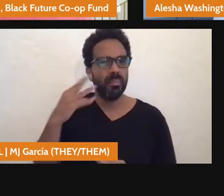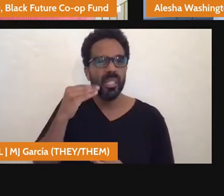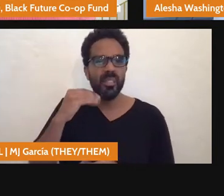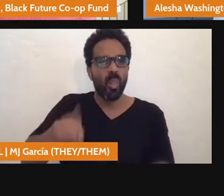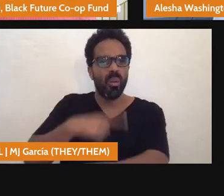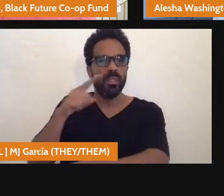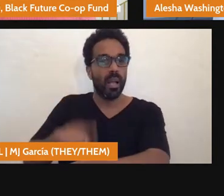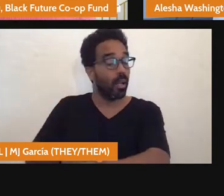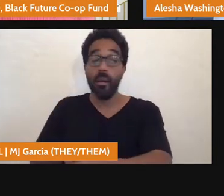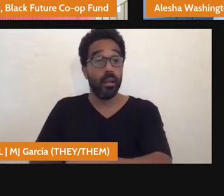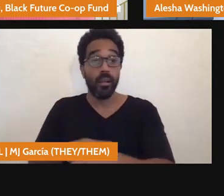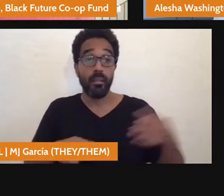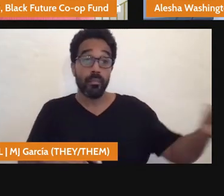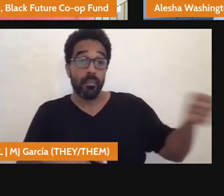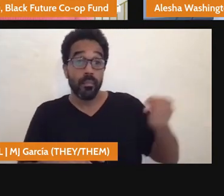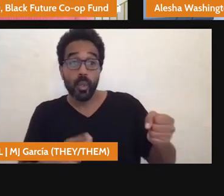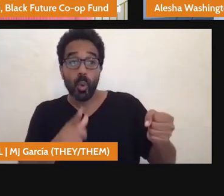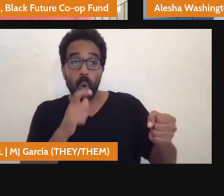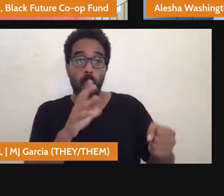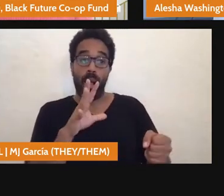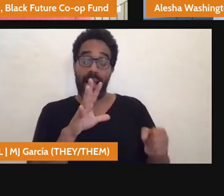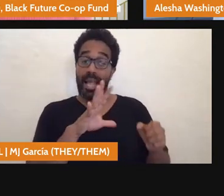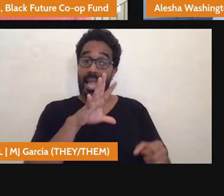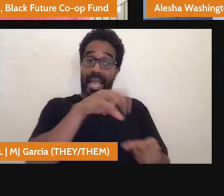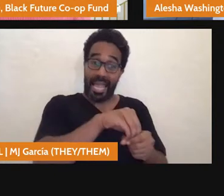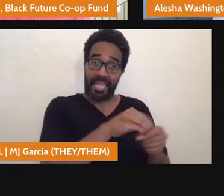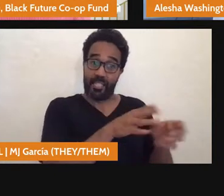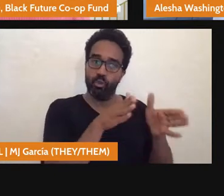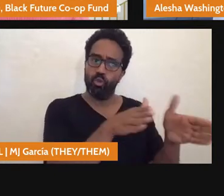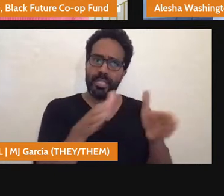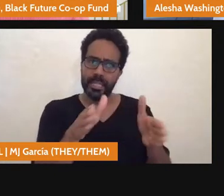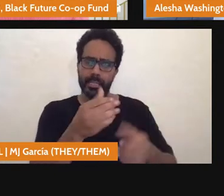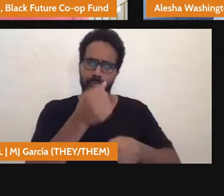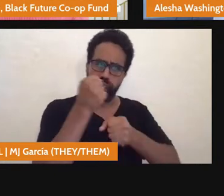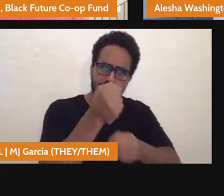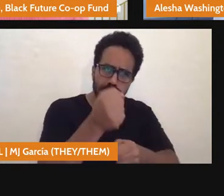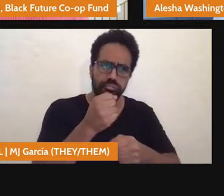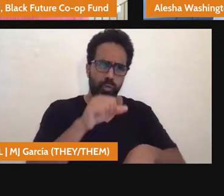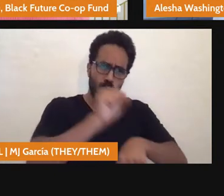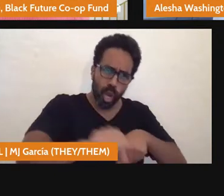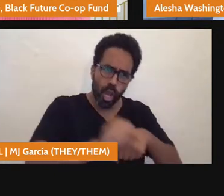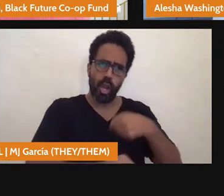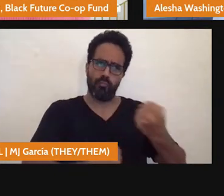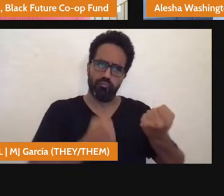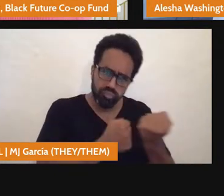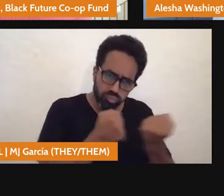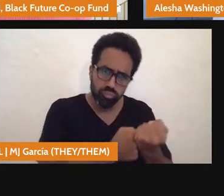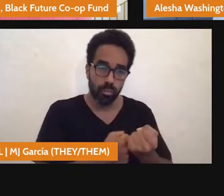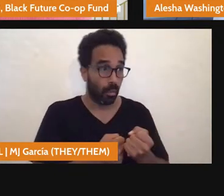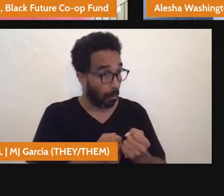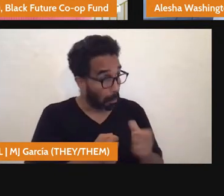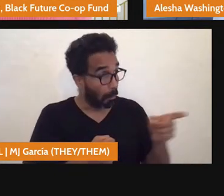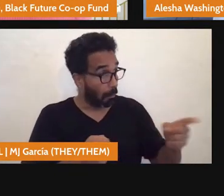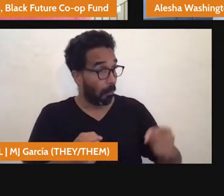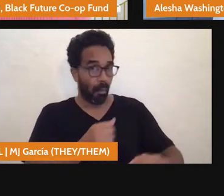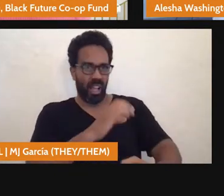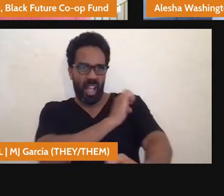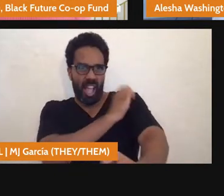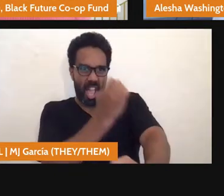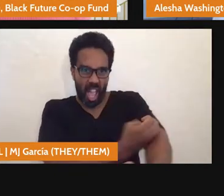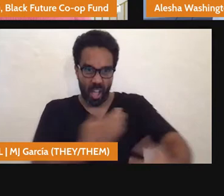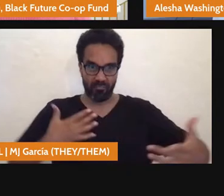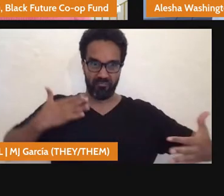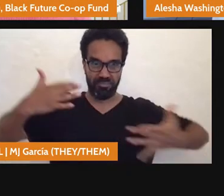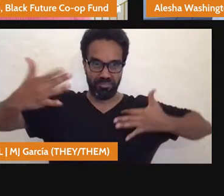streets doing the work into philanthropy and infusing that kind of energy in an industry